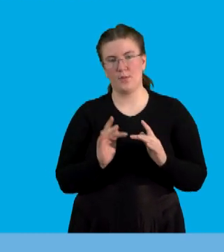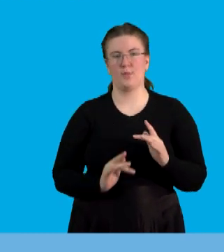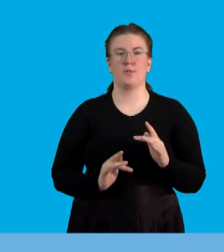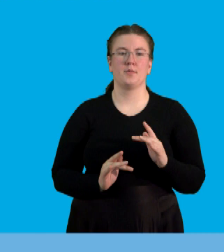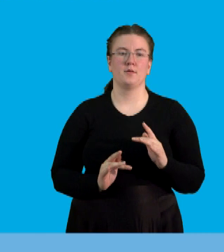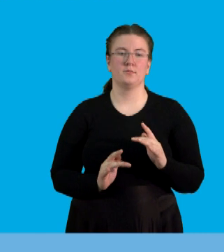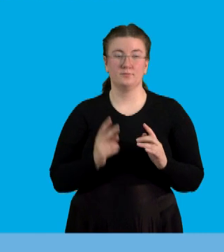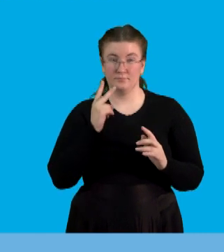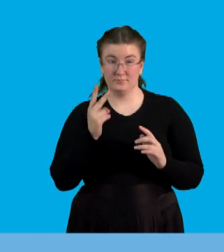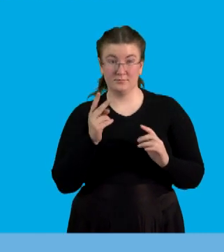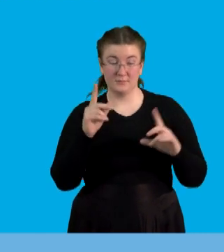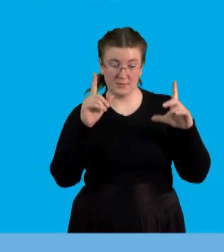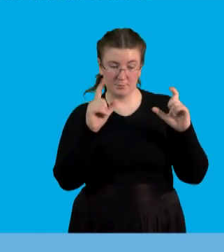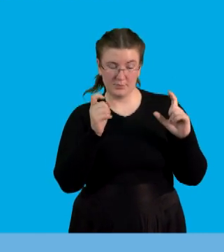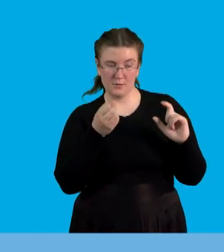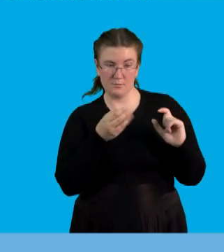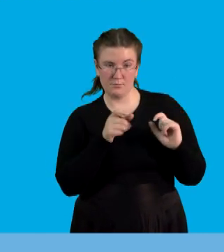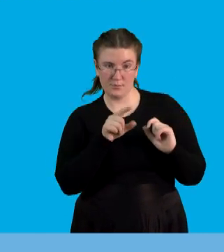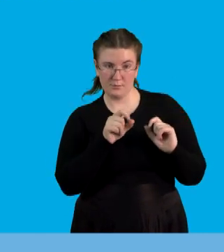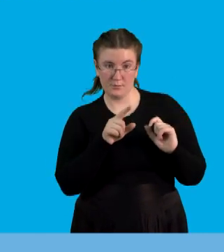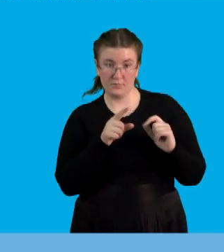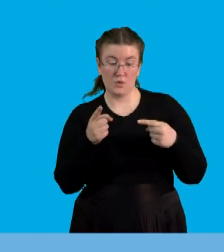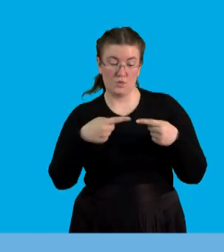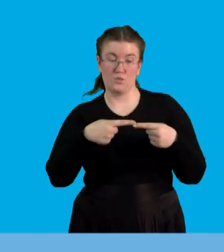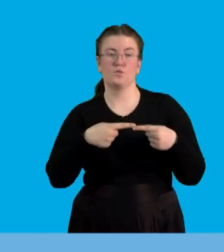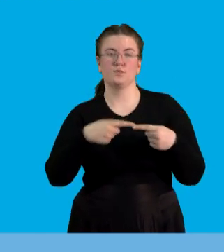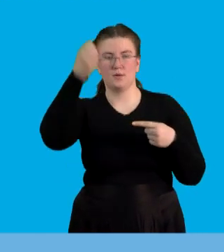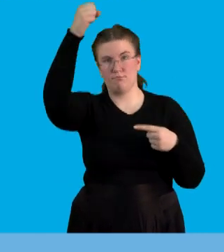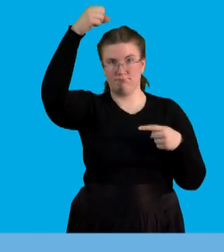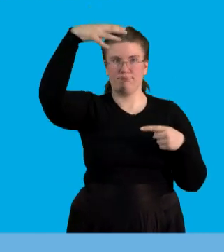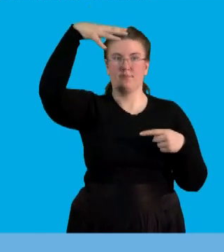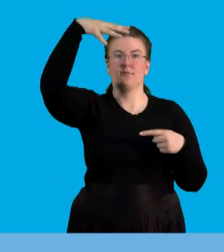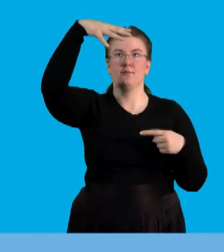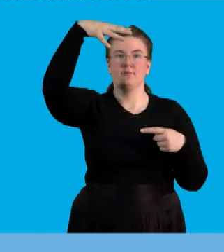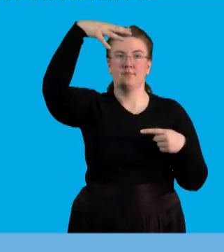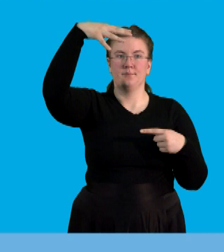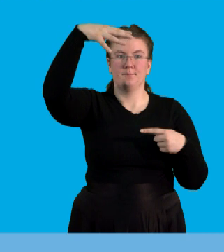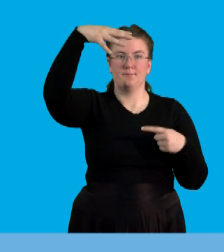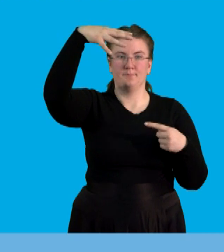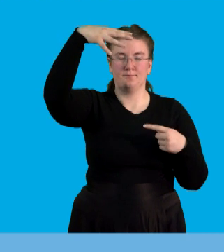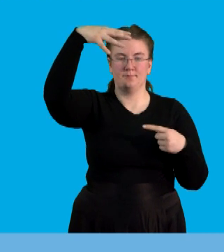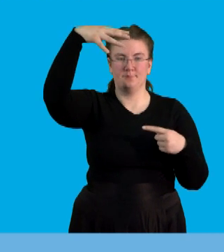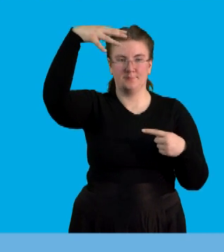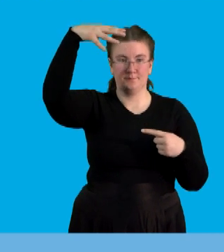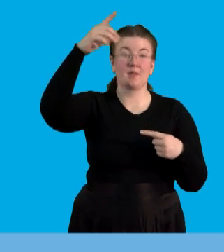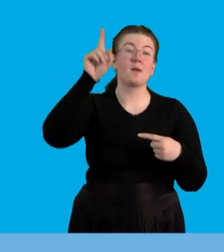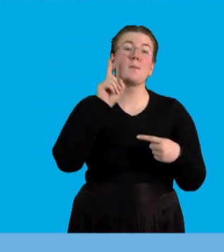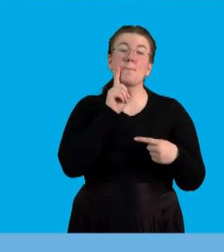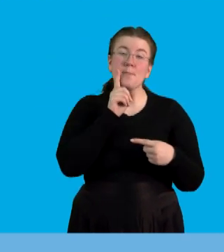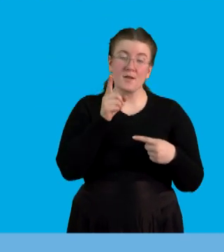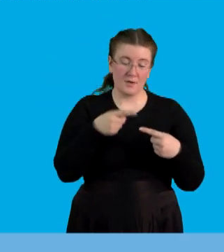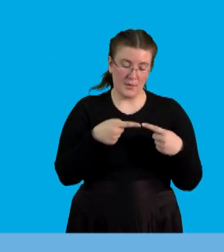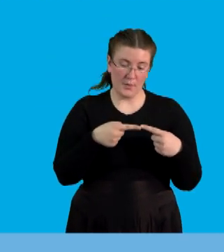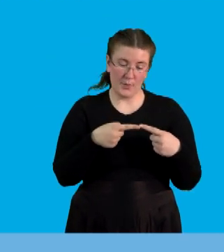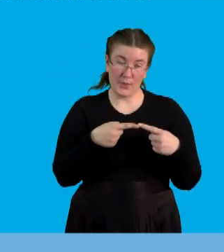disconnects the flow of electrons. And as we can see from the picture here, once the switch is closed, then the light bulb is able to